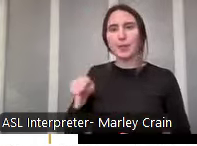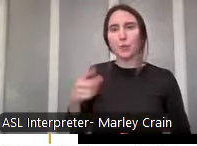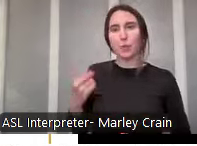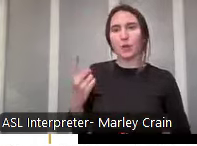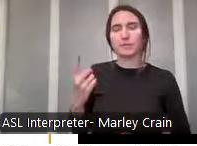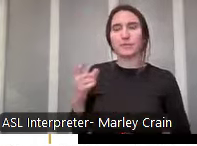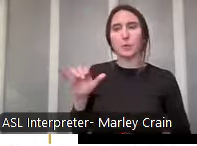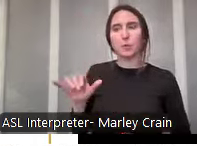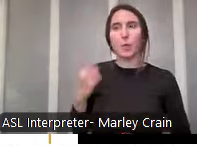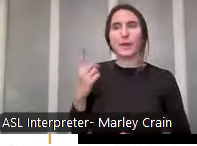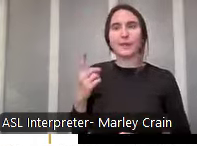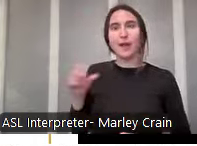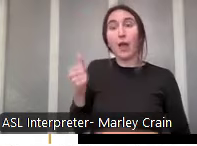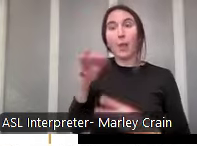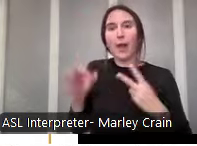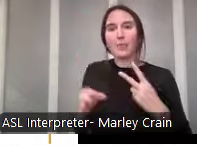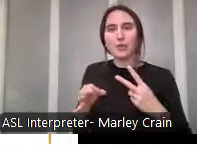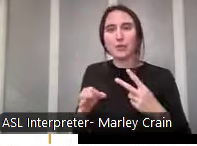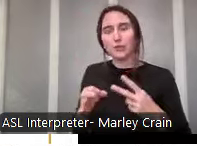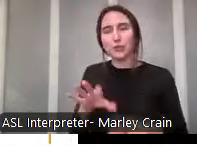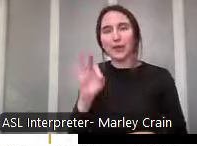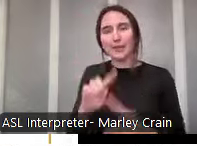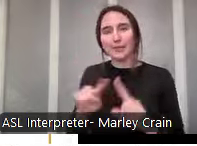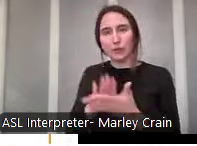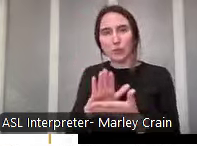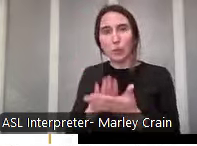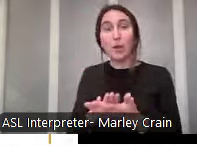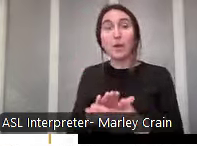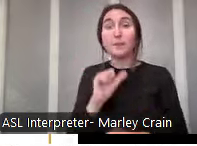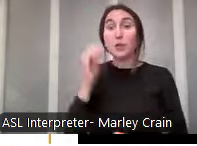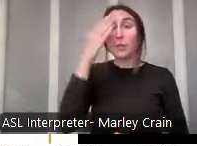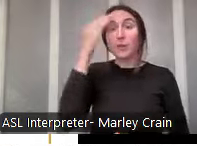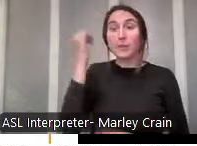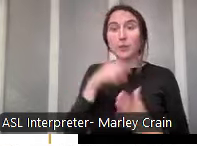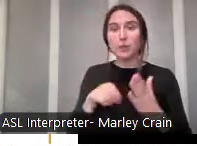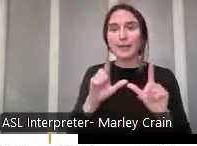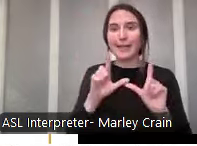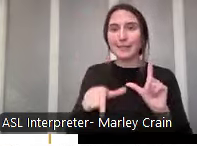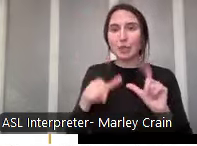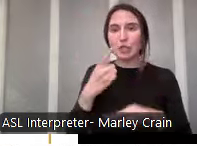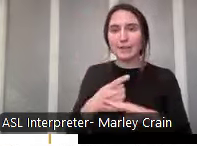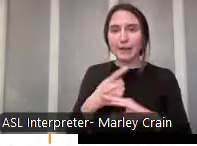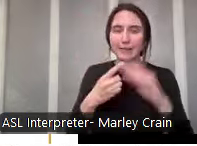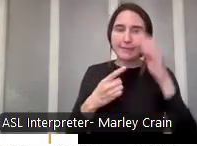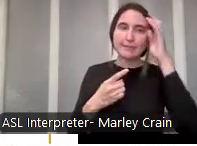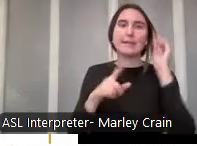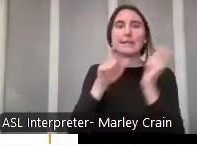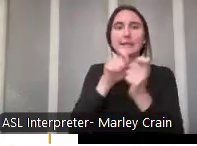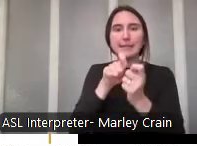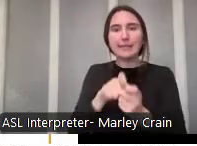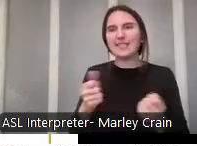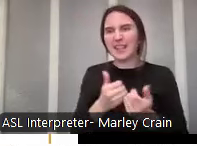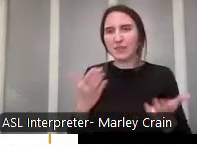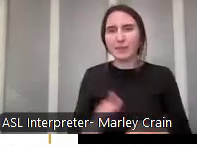school. For all of these, you want to check the expiration dates and check the details on it. Do they have the right number of sessions,